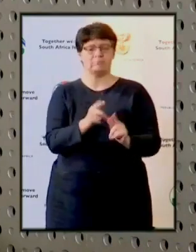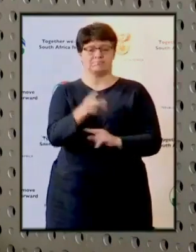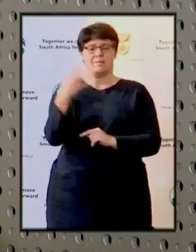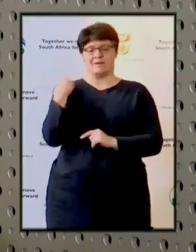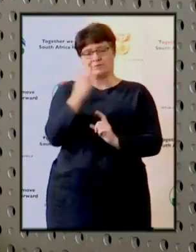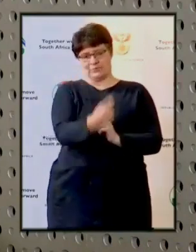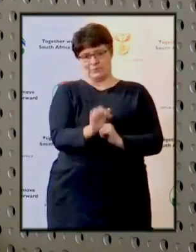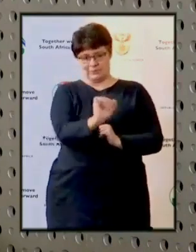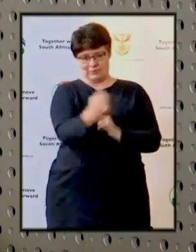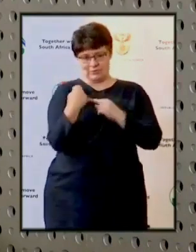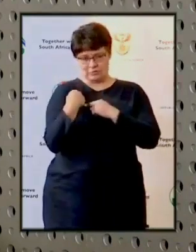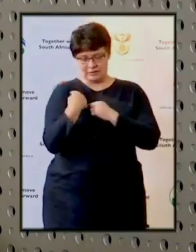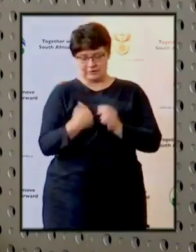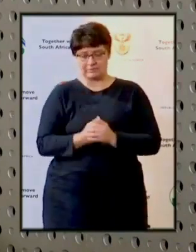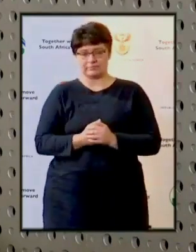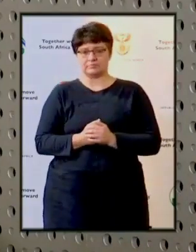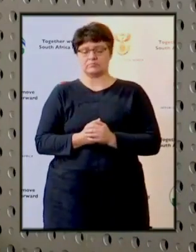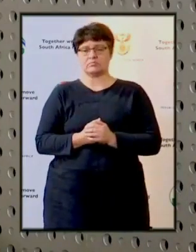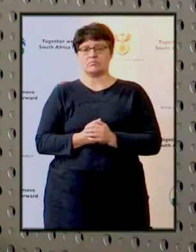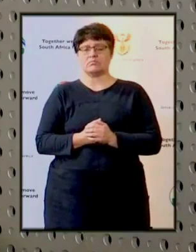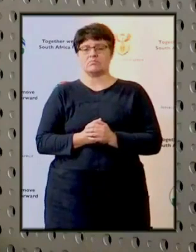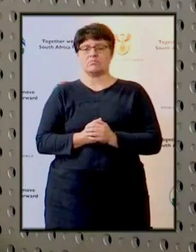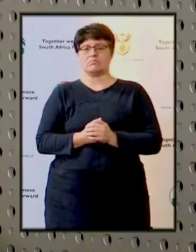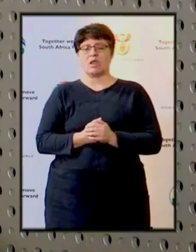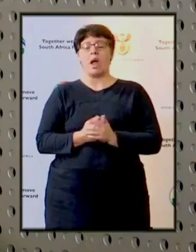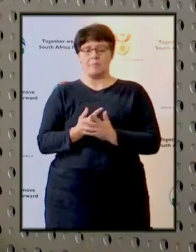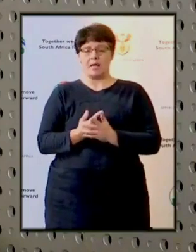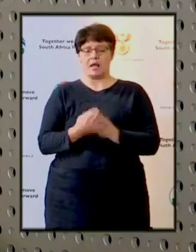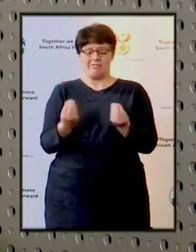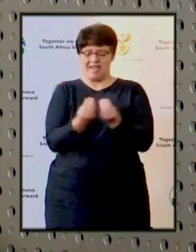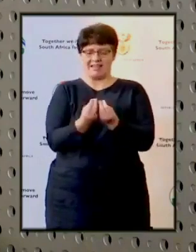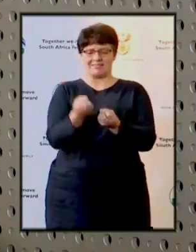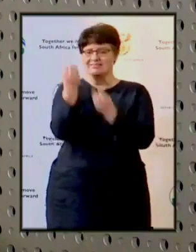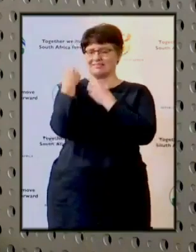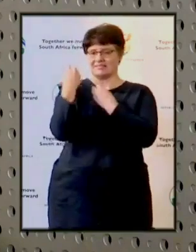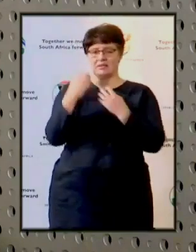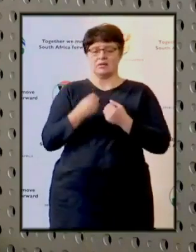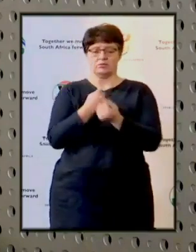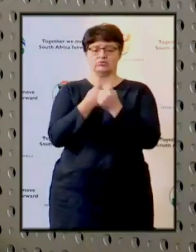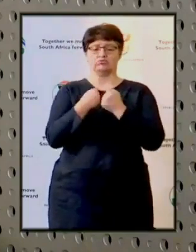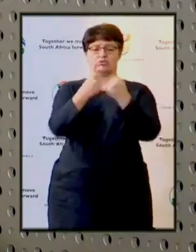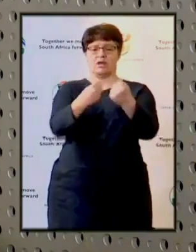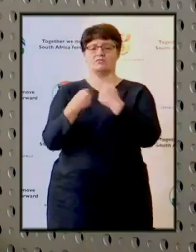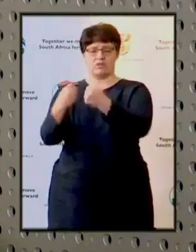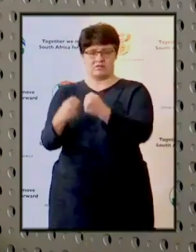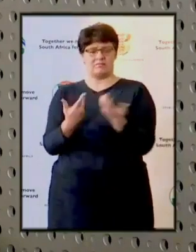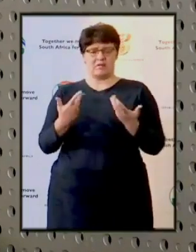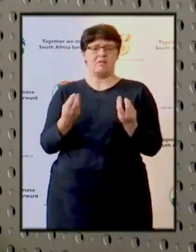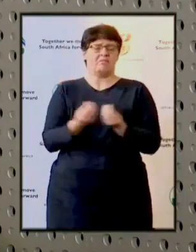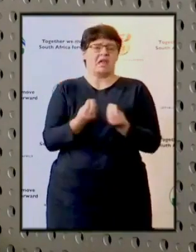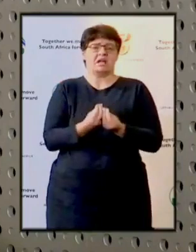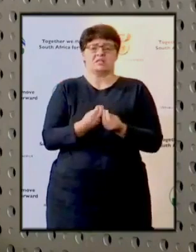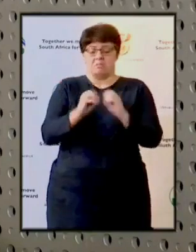And transportation of cargo, as I said, things that are manufactured here that are